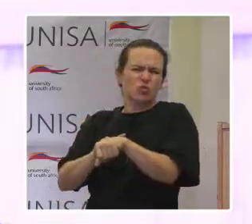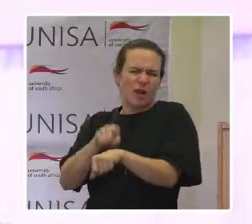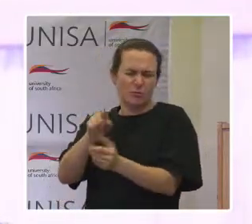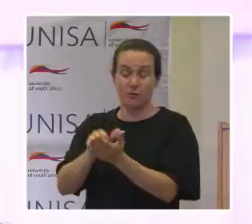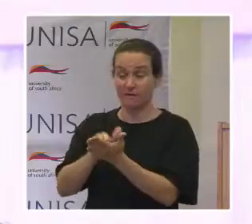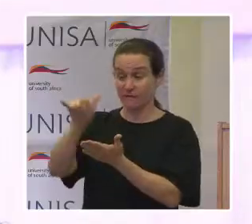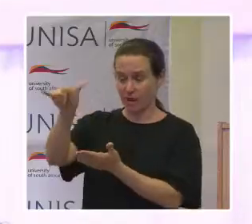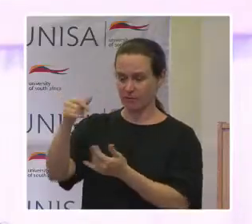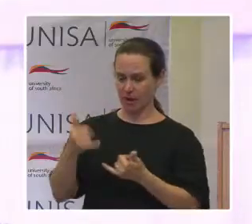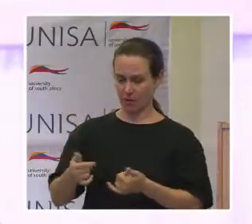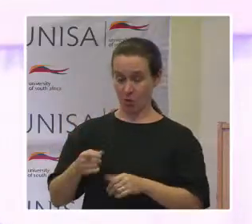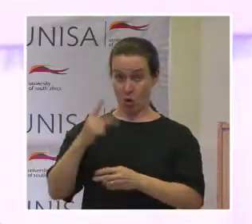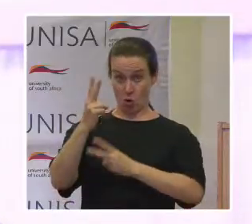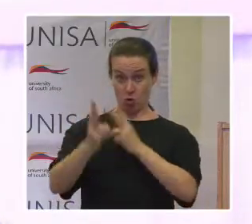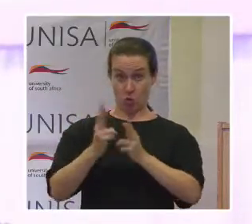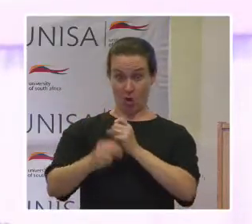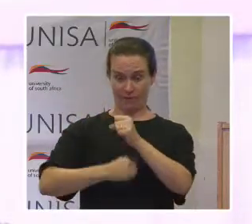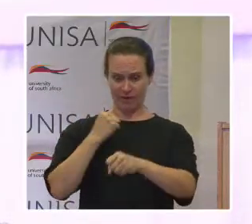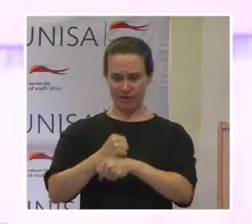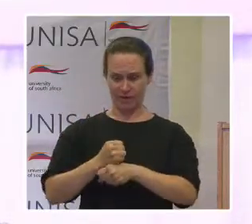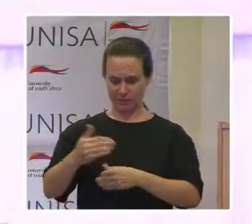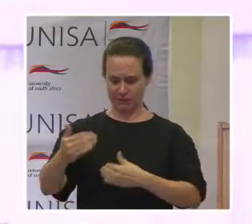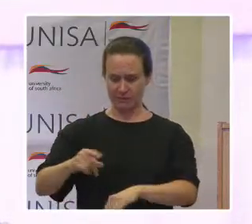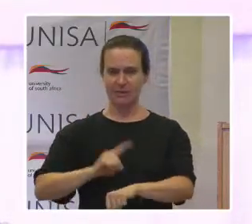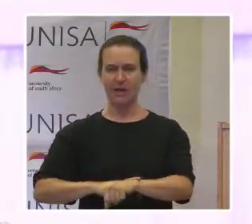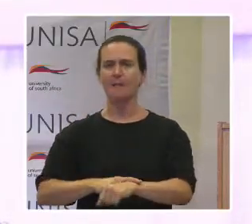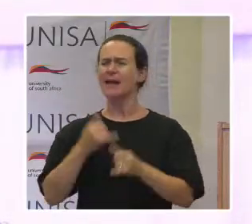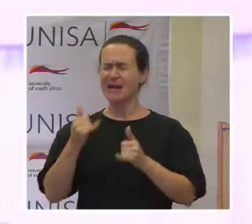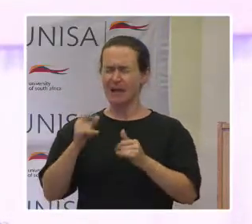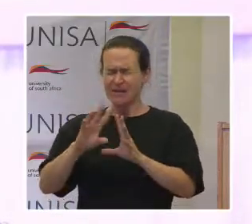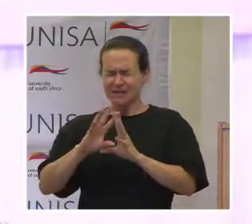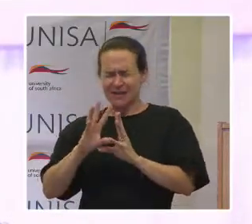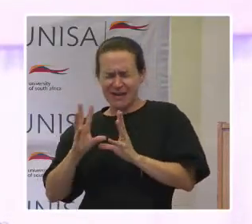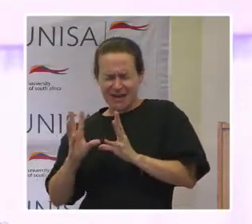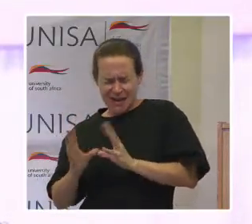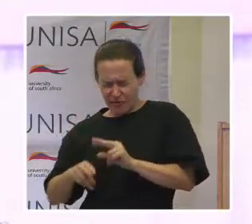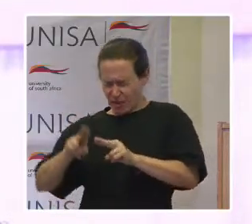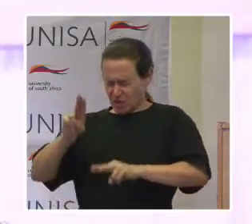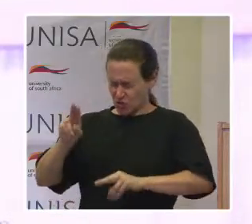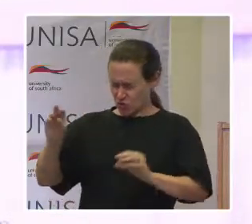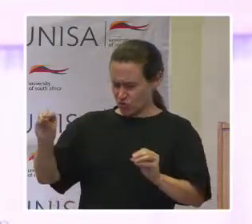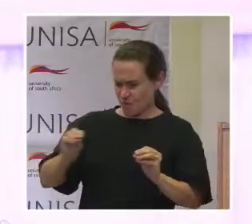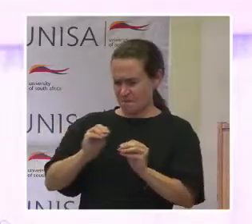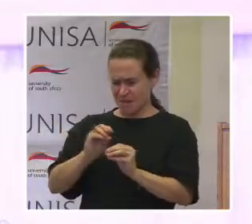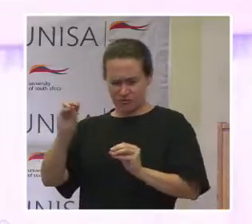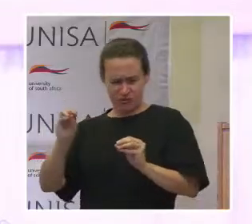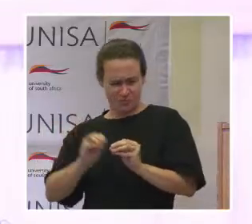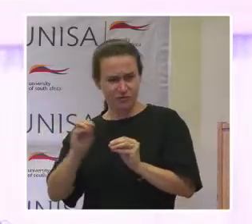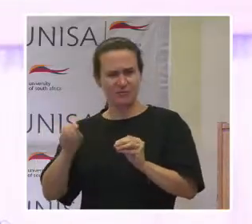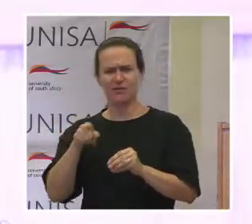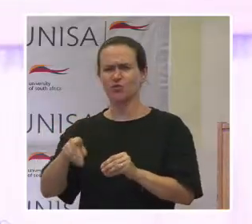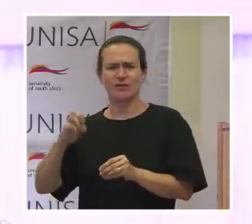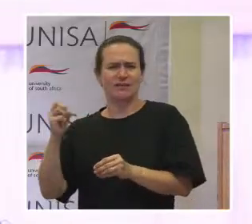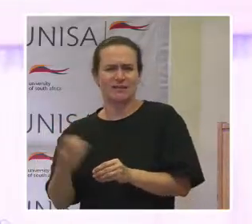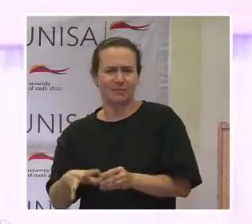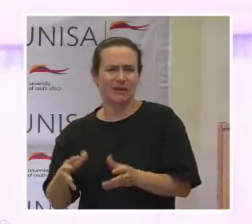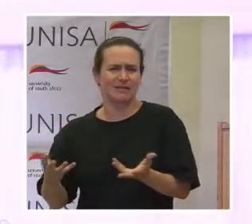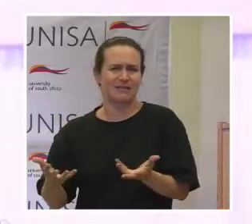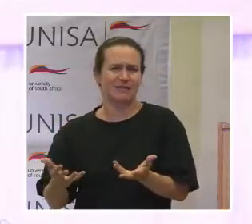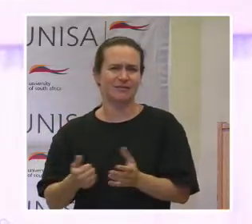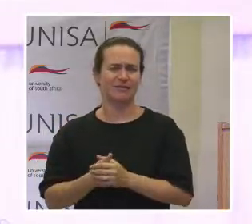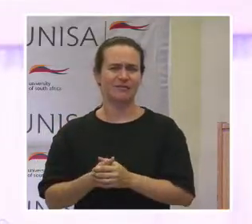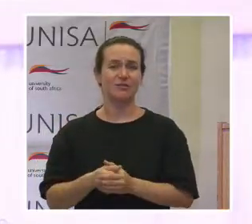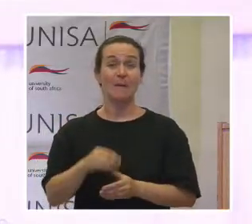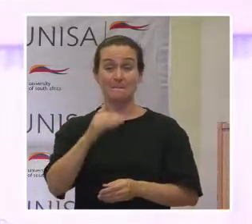time comes, that aircraft has to be overhauled. The engine has to be overhauled. So things like this are